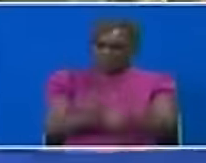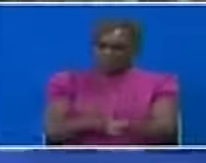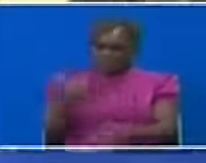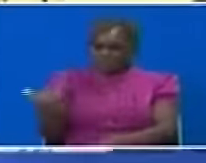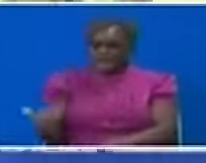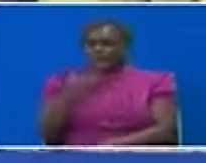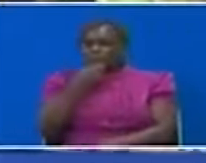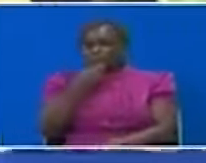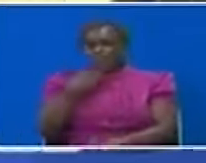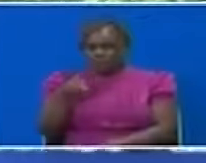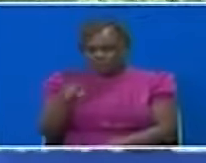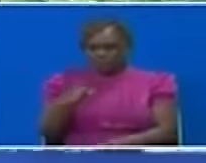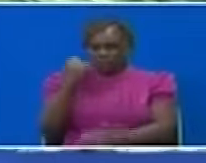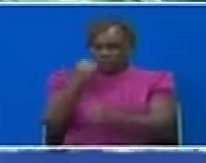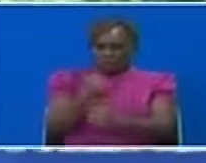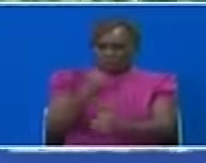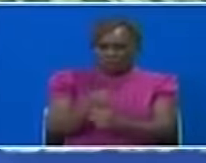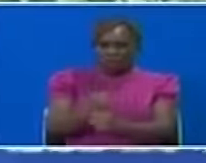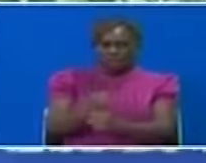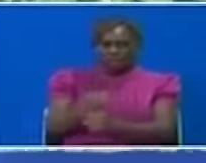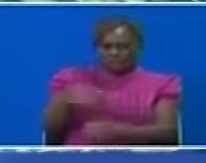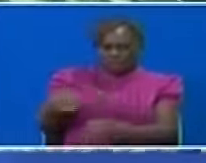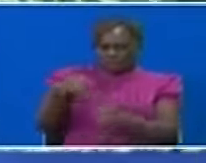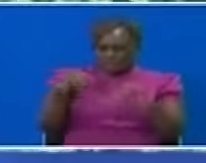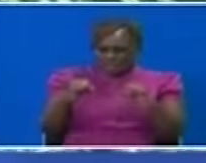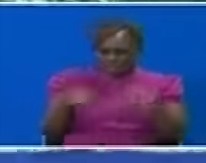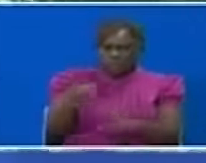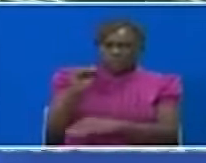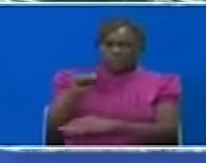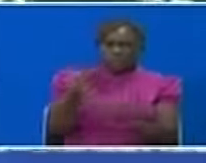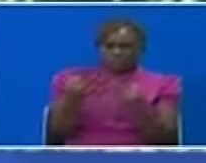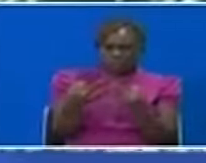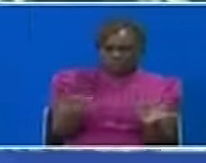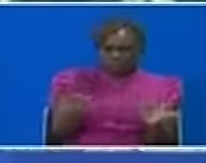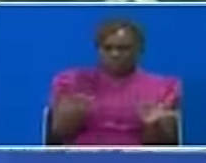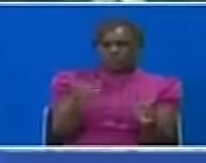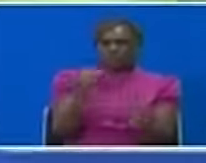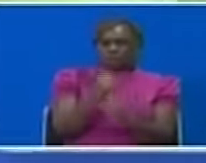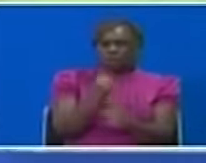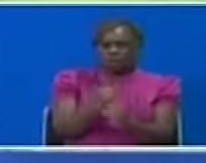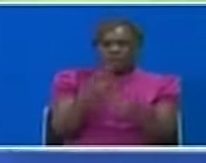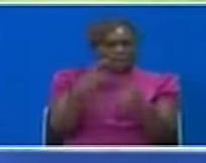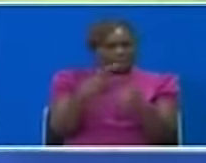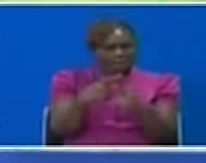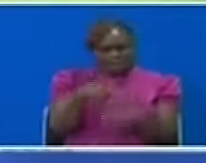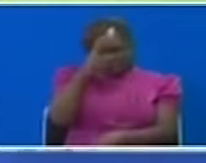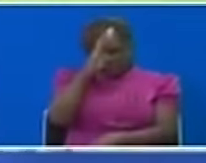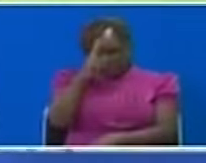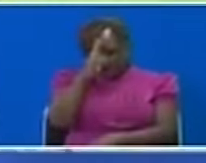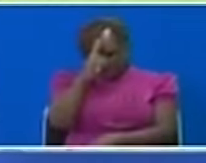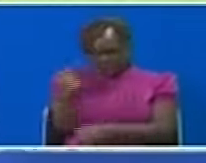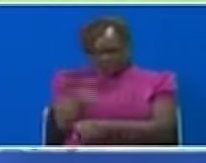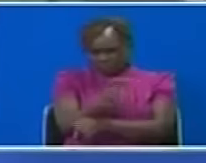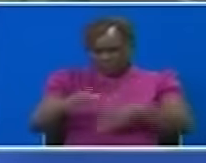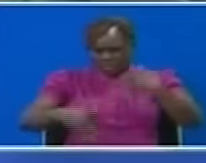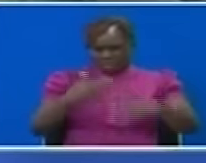constable was unhappy with his work. He had earlier and successfully requested to be relieved of his duty and was under police radar for his